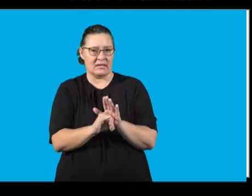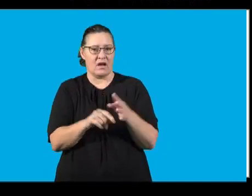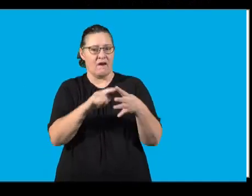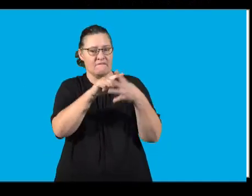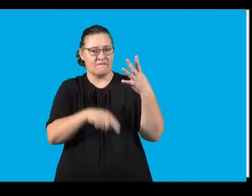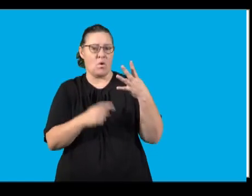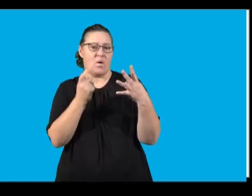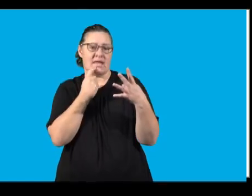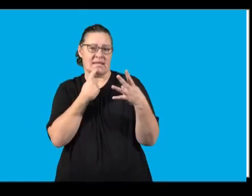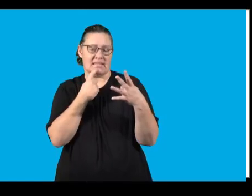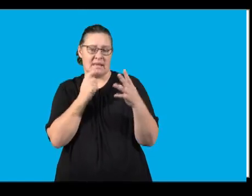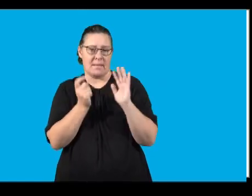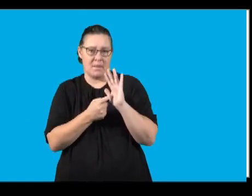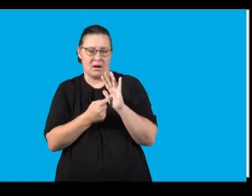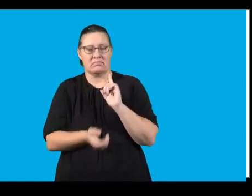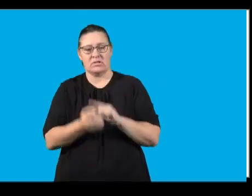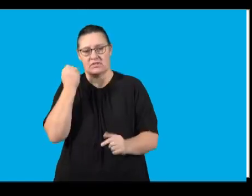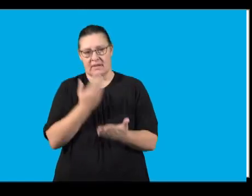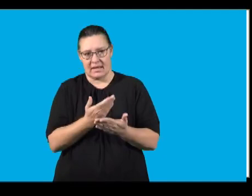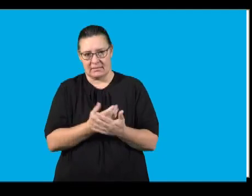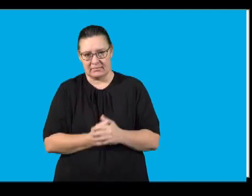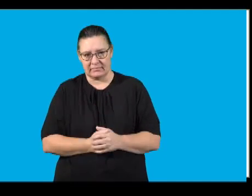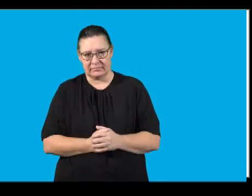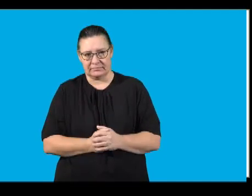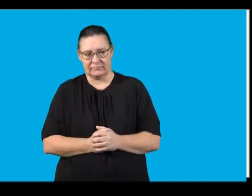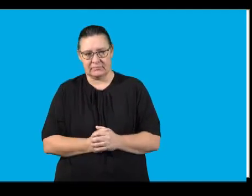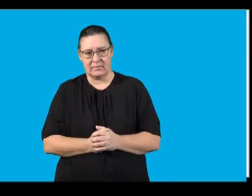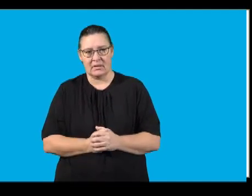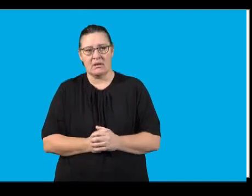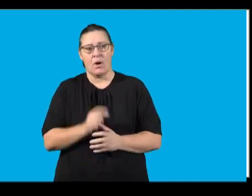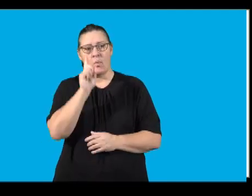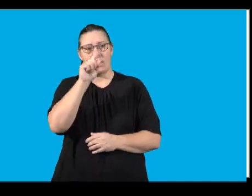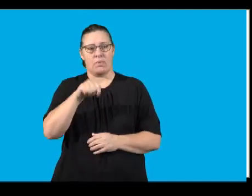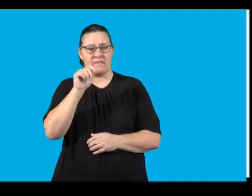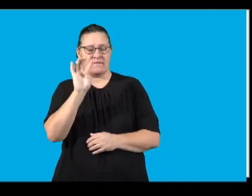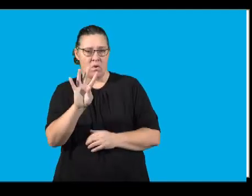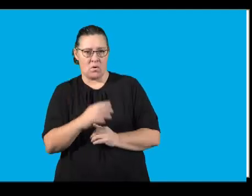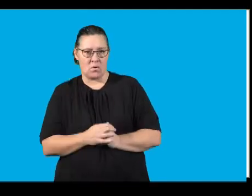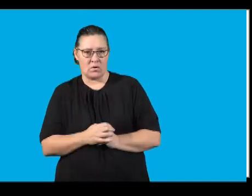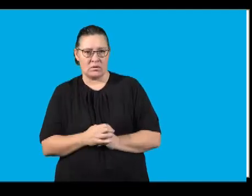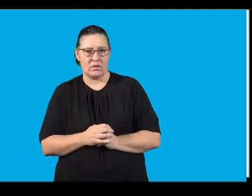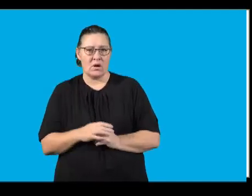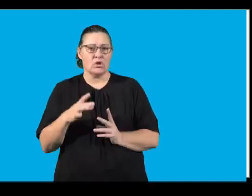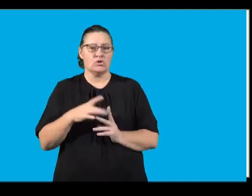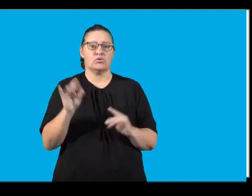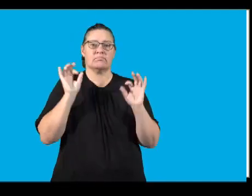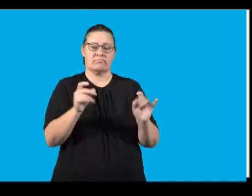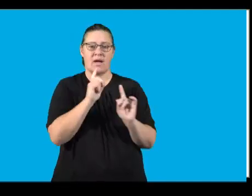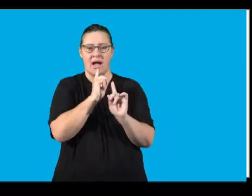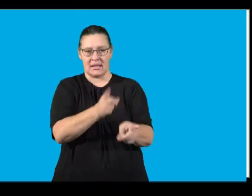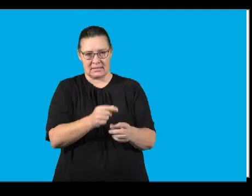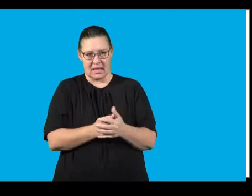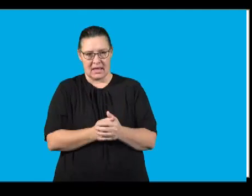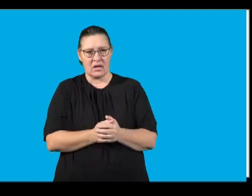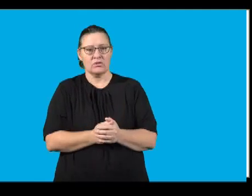easy marks that you can achieve in an examination. Question 1.4, choose the correct answer